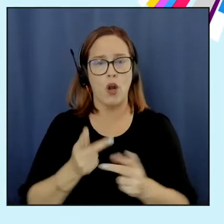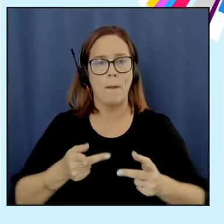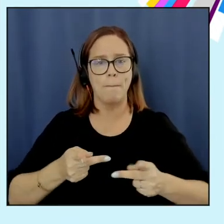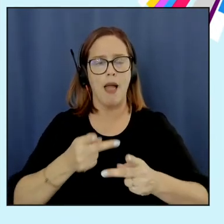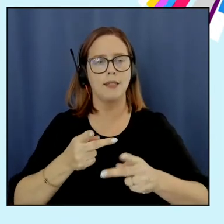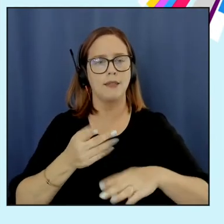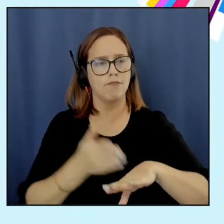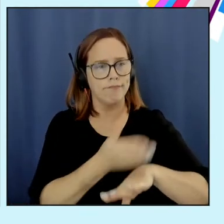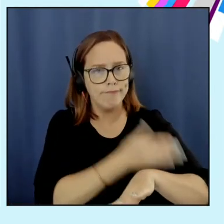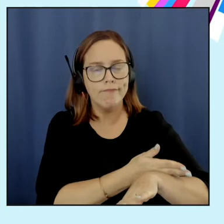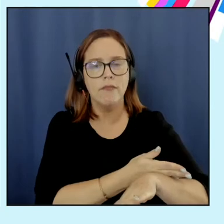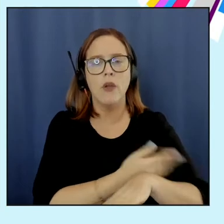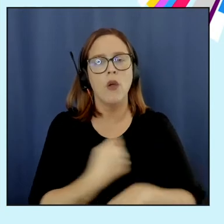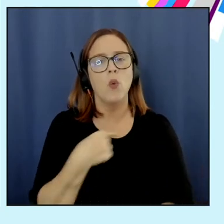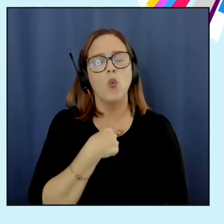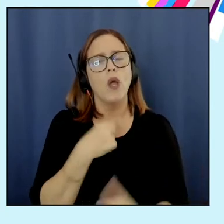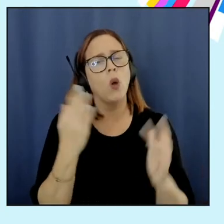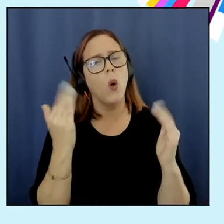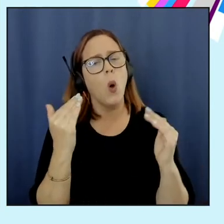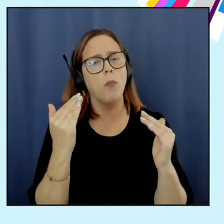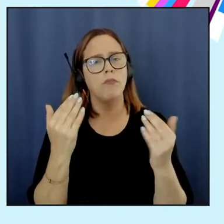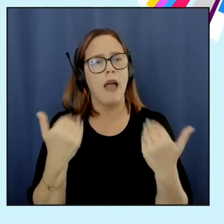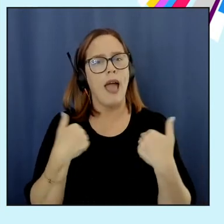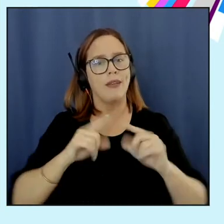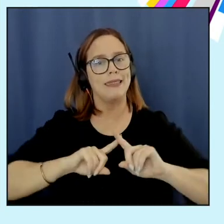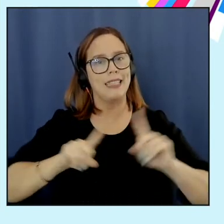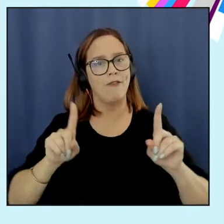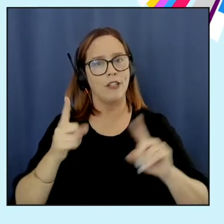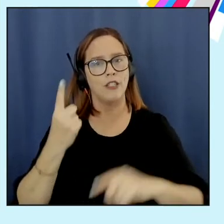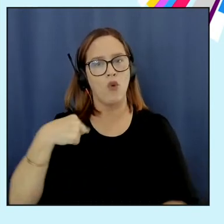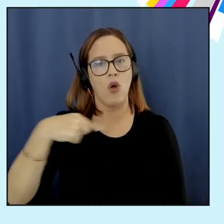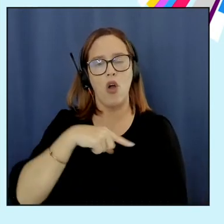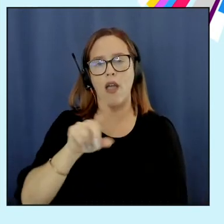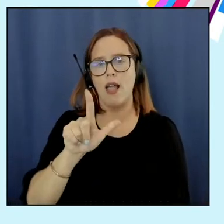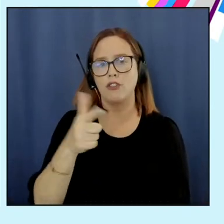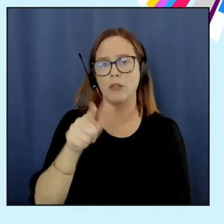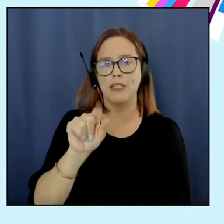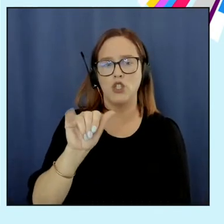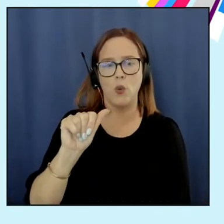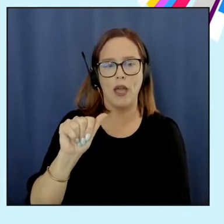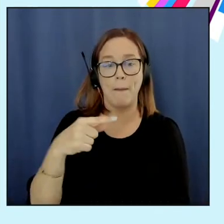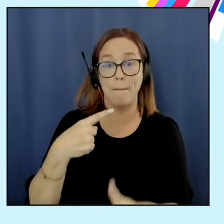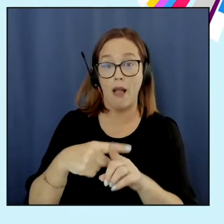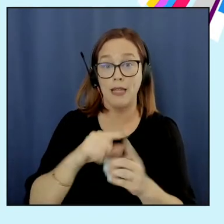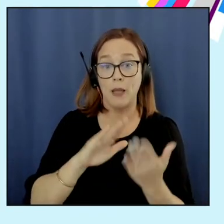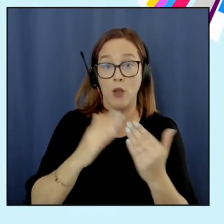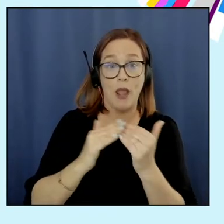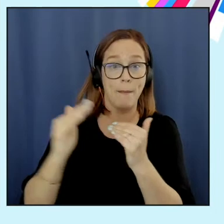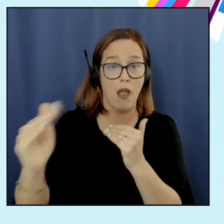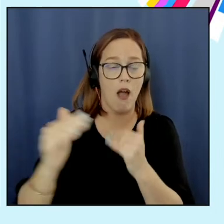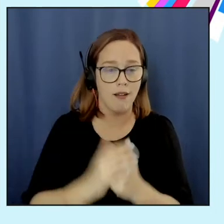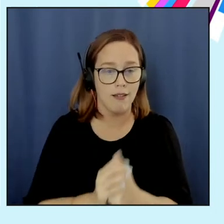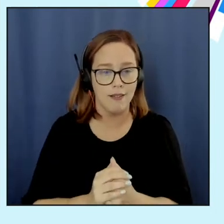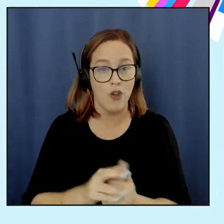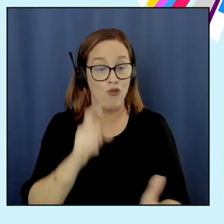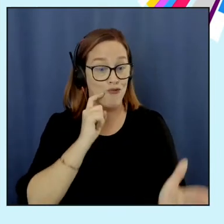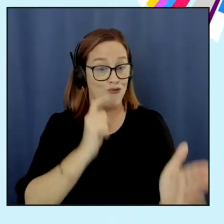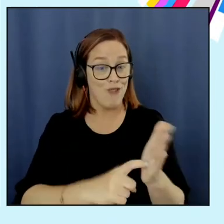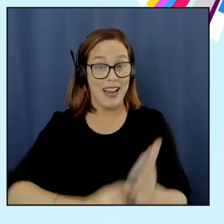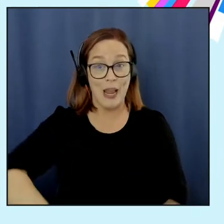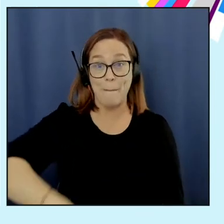we're hoping to make a difference for LGBTQI plus communities and beyond. In recognition of Pride, we're